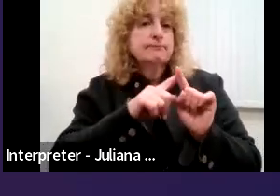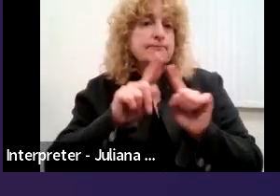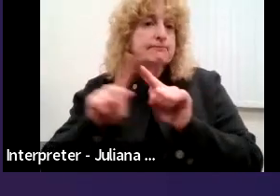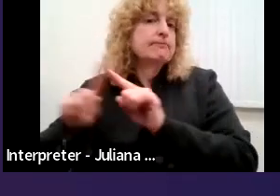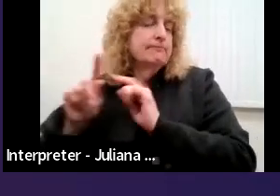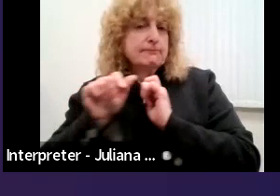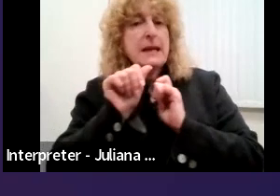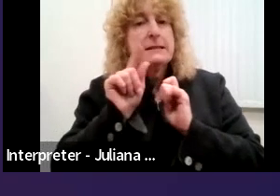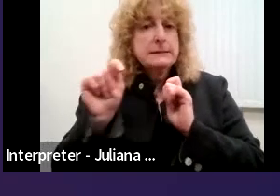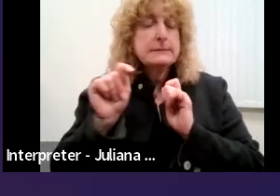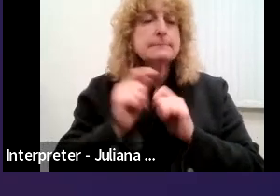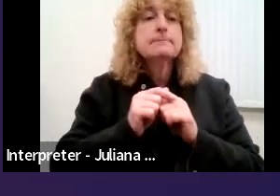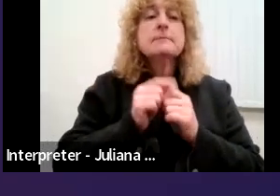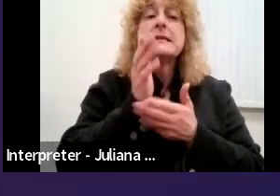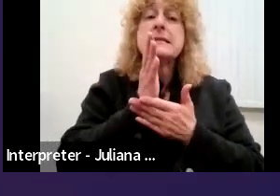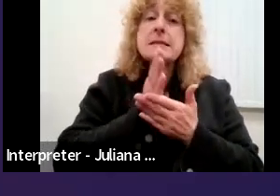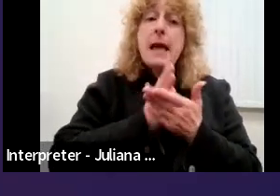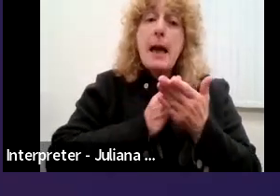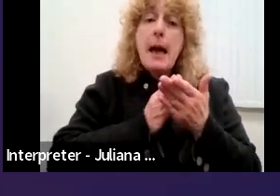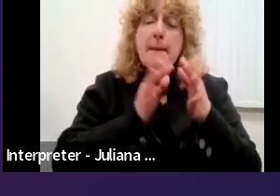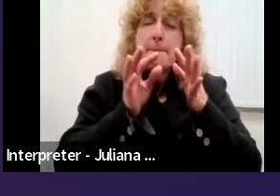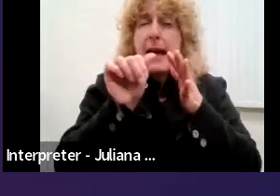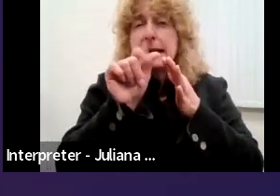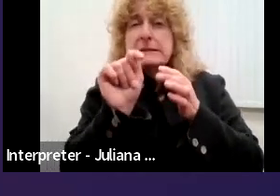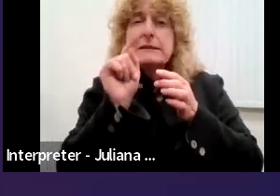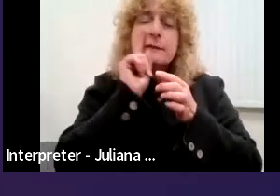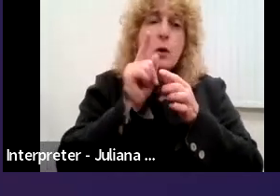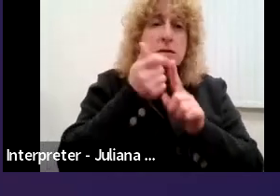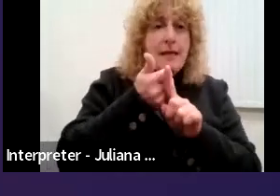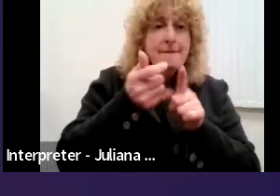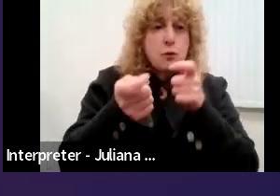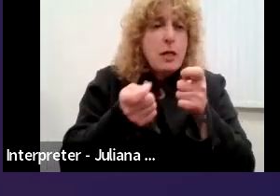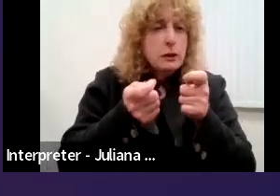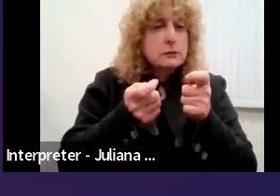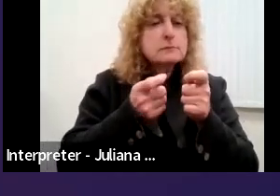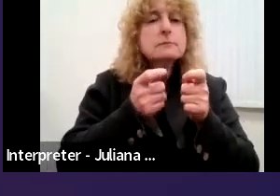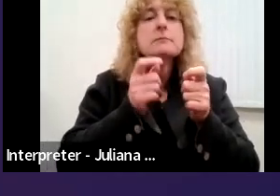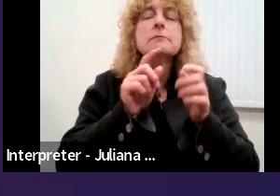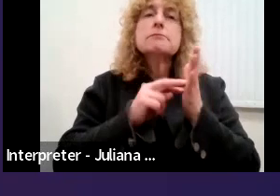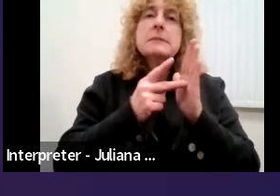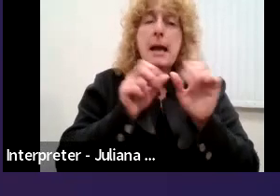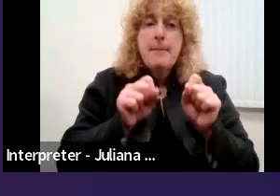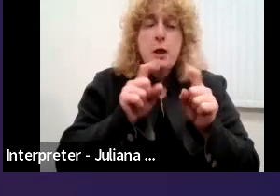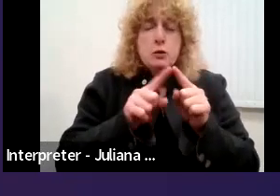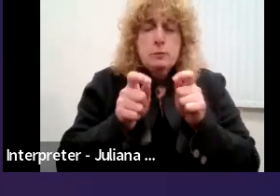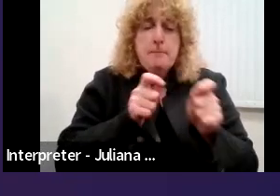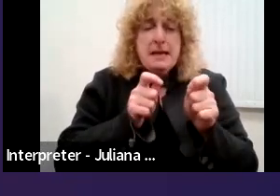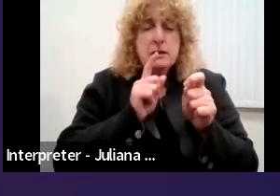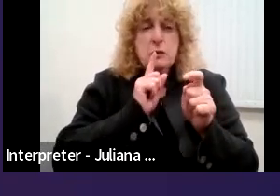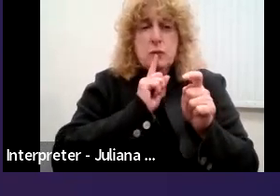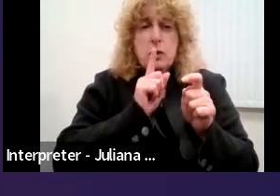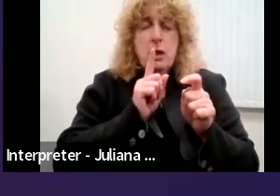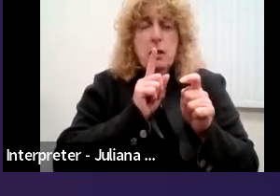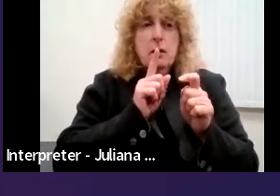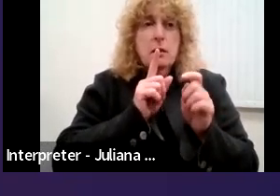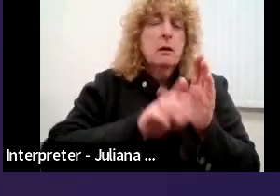So going into some AT for self-regulation. Self-regulation is the ability to manage extreme emotions, positive